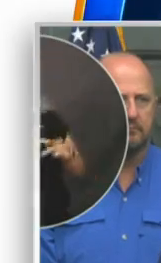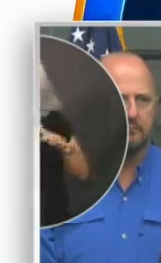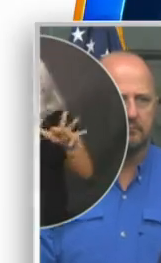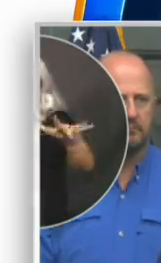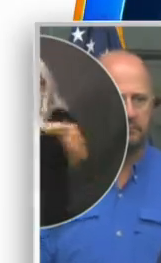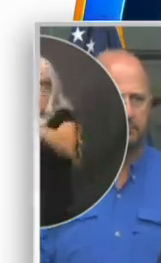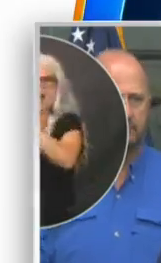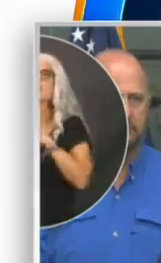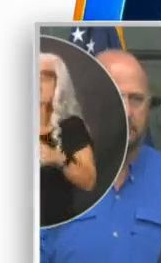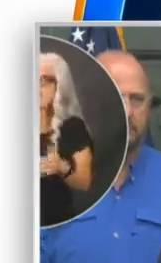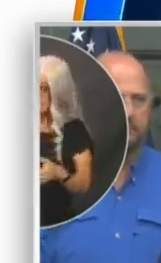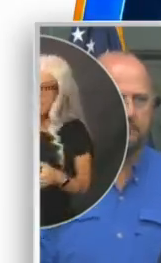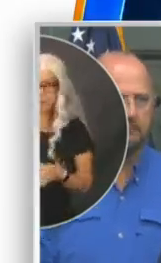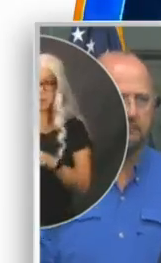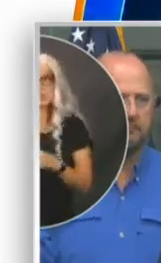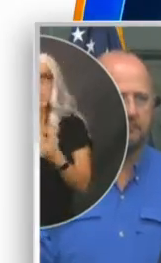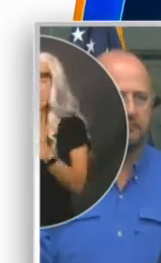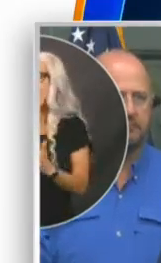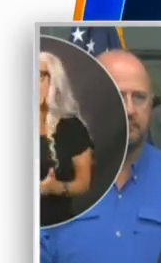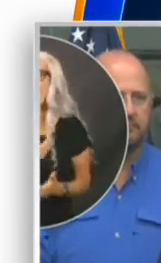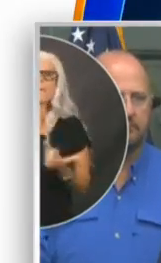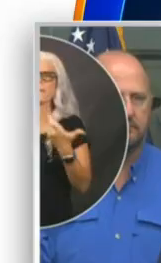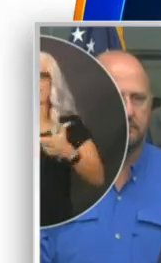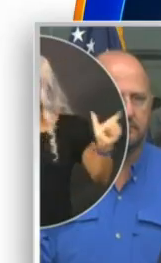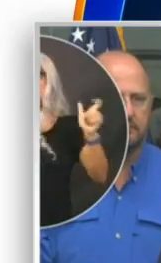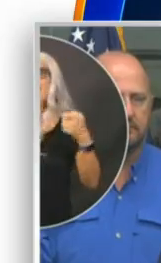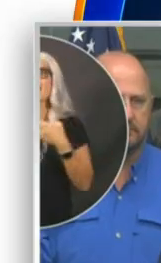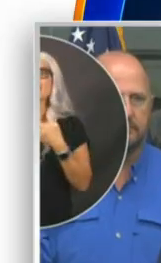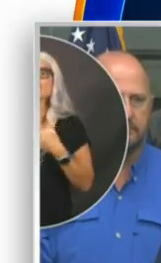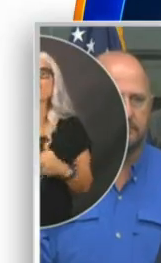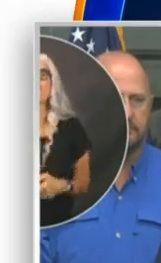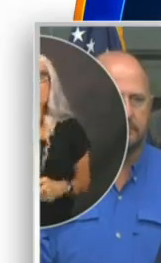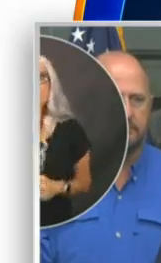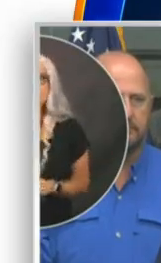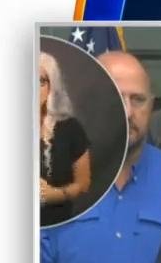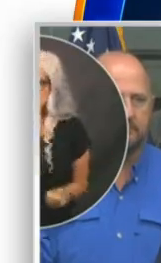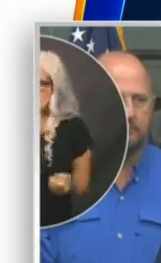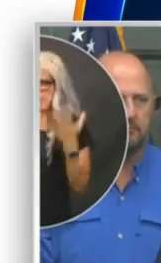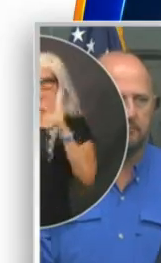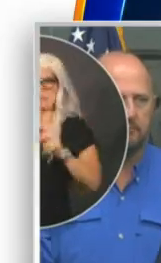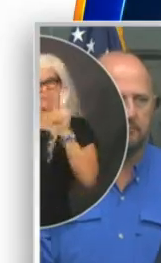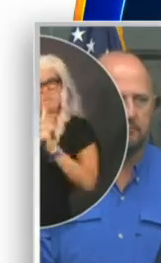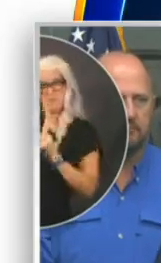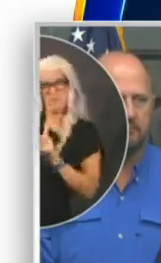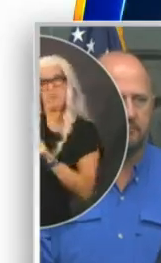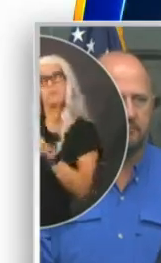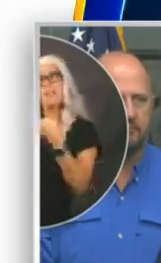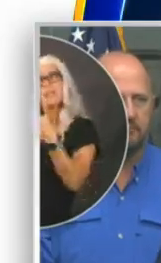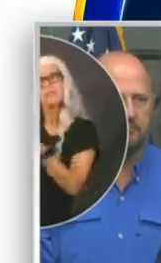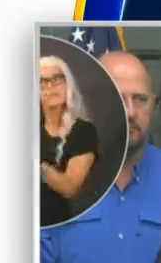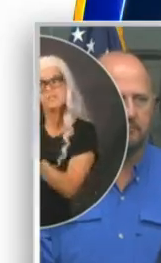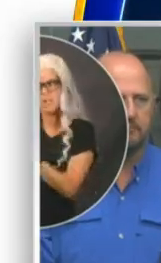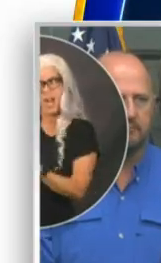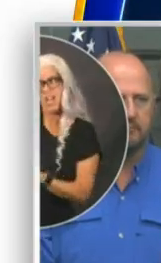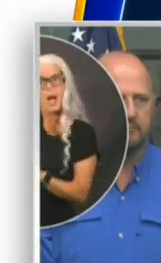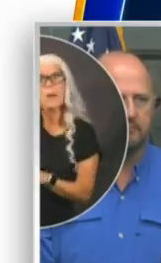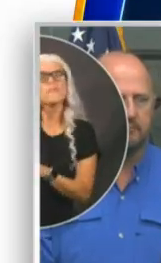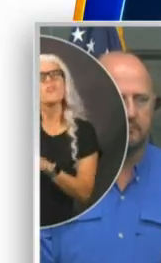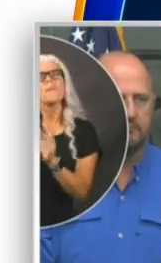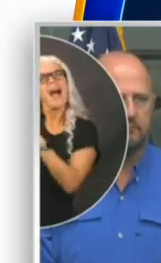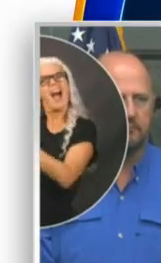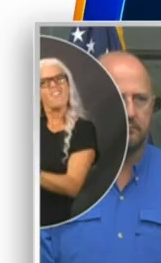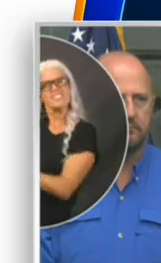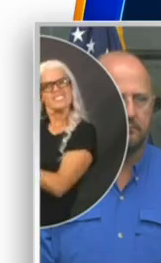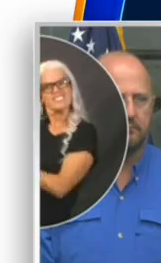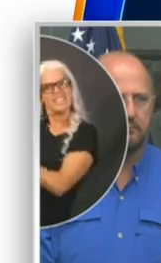utilities, and a lot of these linemen are coming from out of state. So this is a major, major effort. Of course, the storm has to pass. There needs to be the